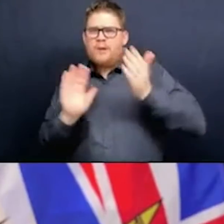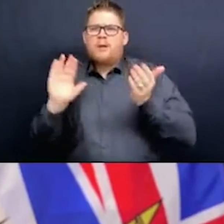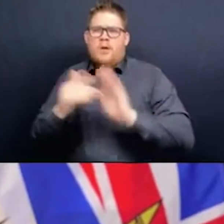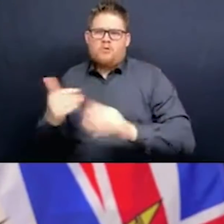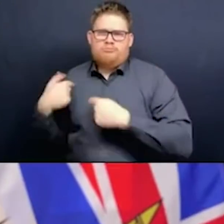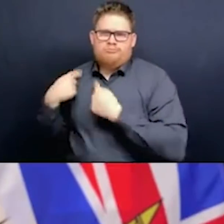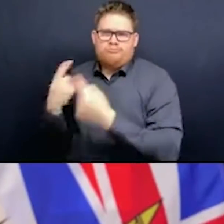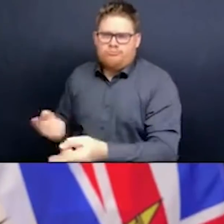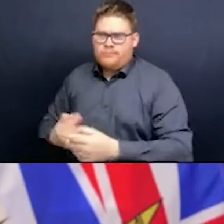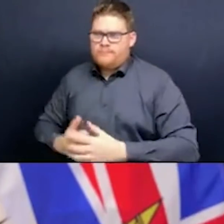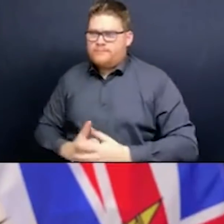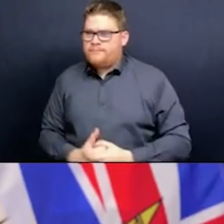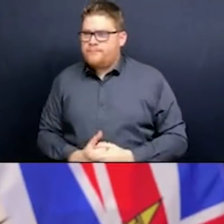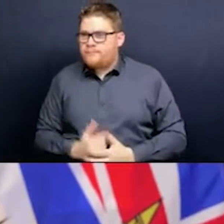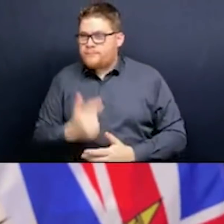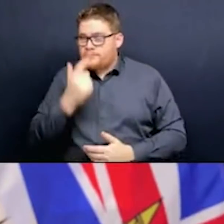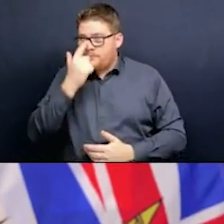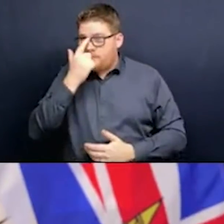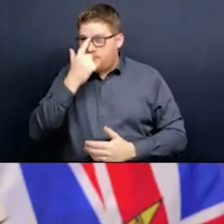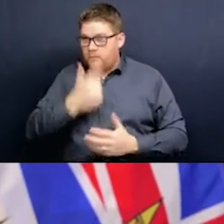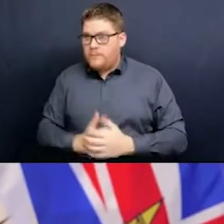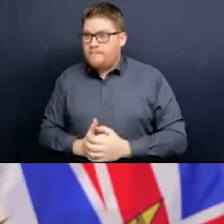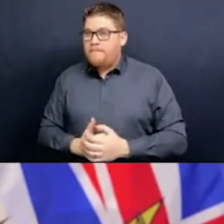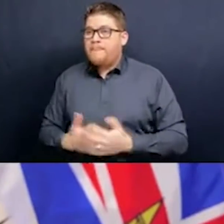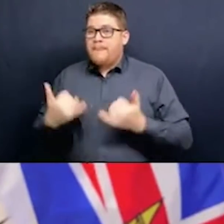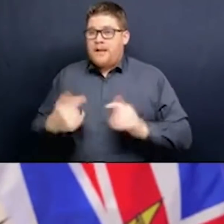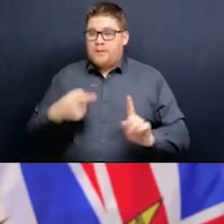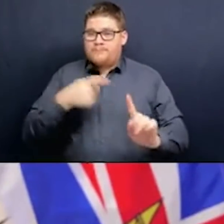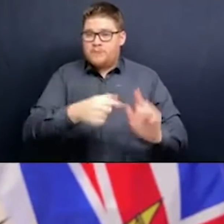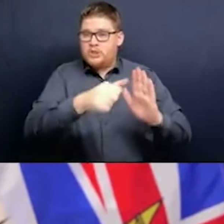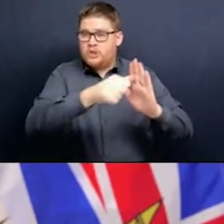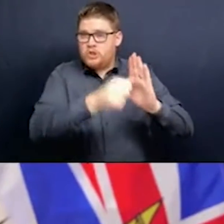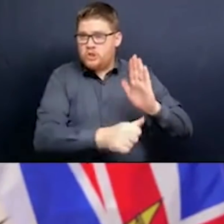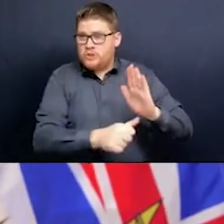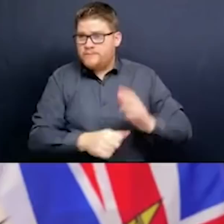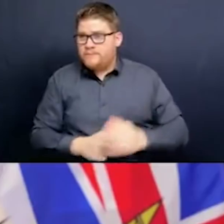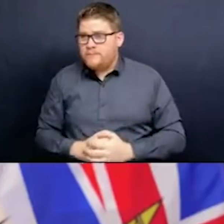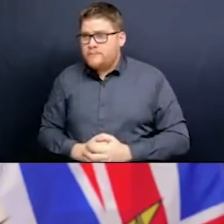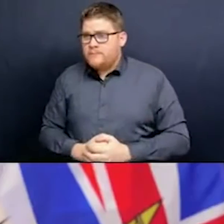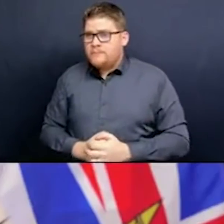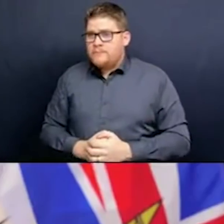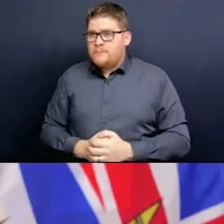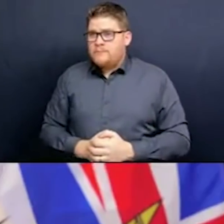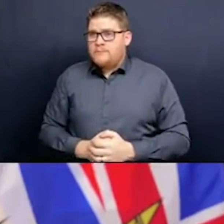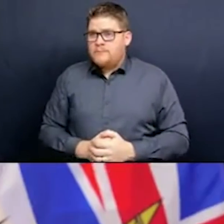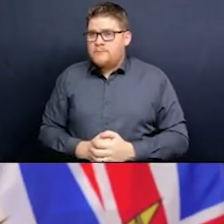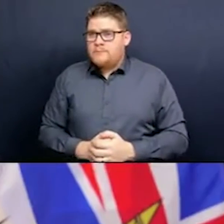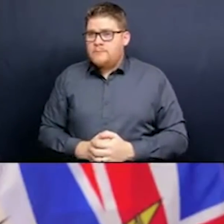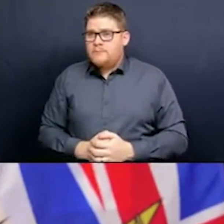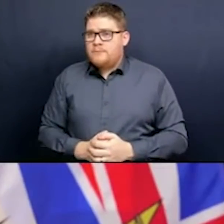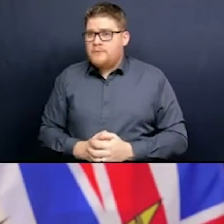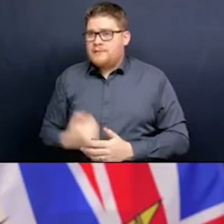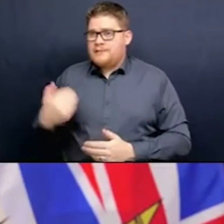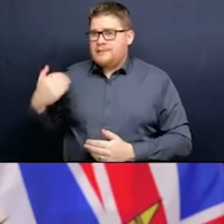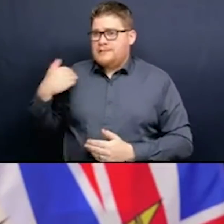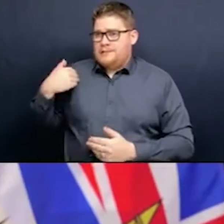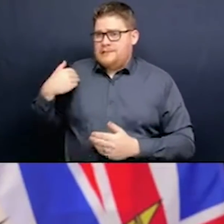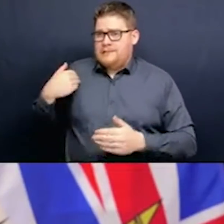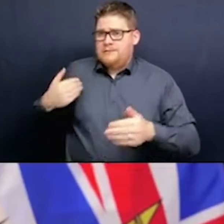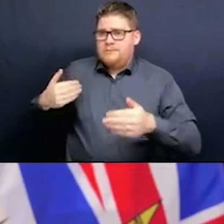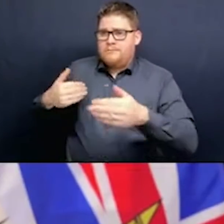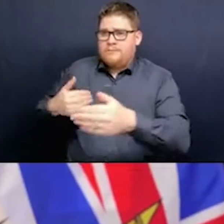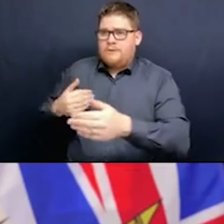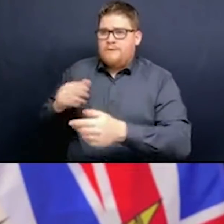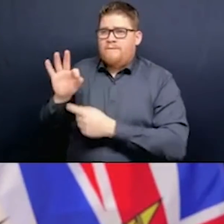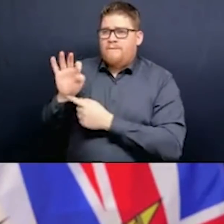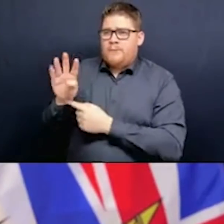renewal update. Health authorities report 6,006 surgeries were completed from January 16th to 22nd. We want to